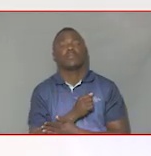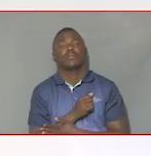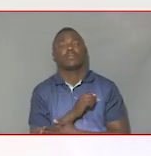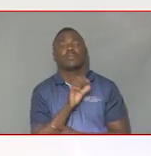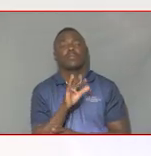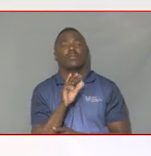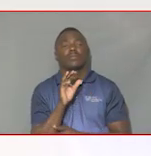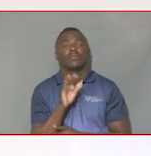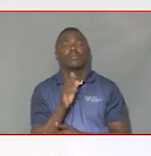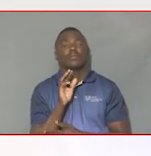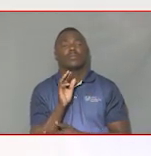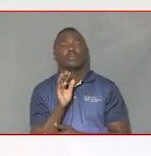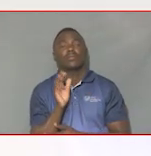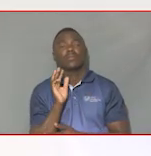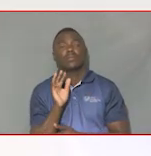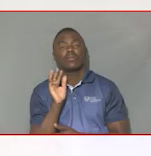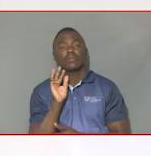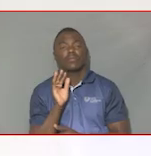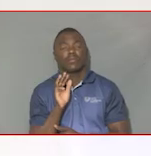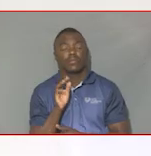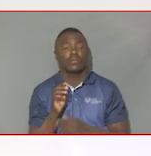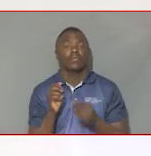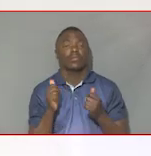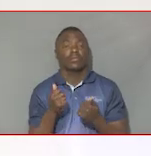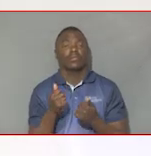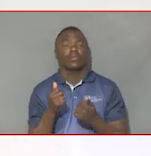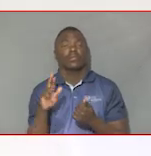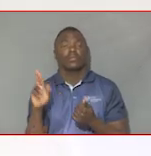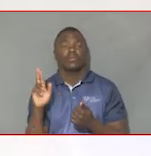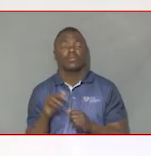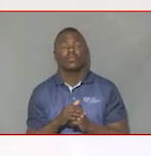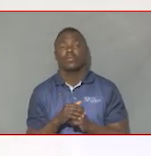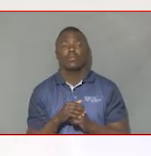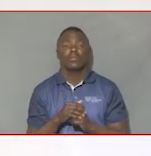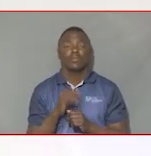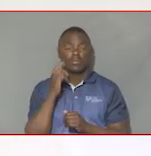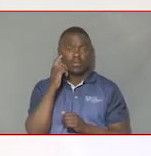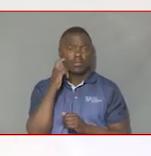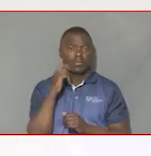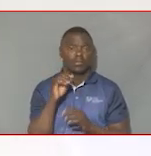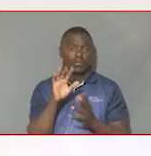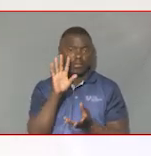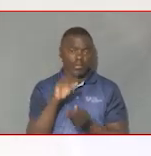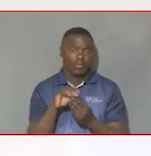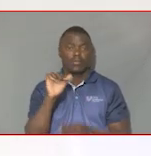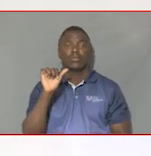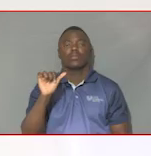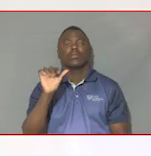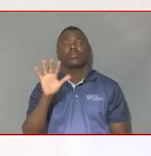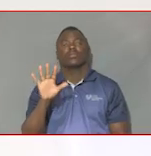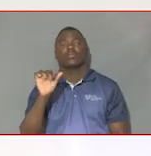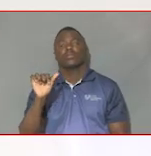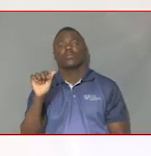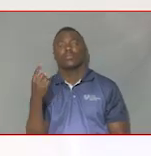9, 9, 9, correct. And that gives me a total of